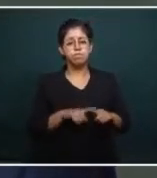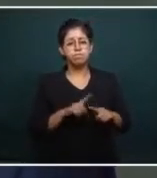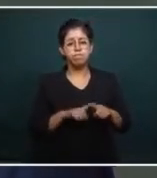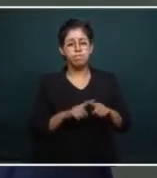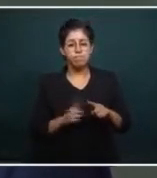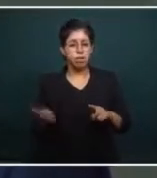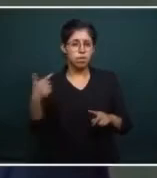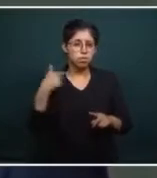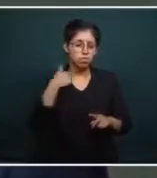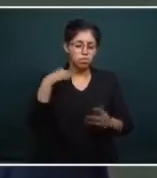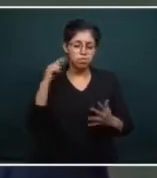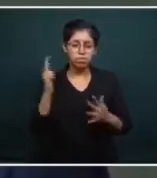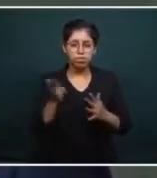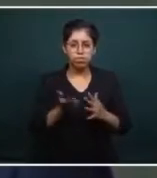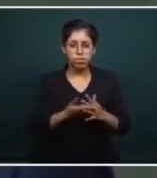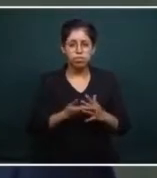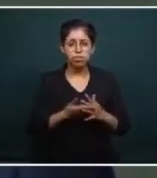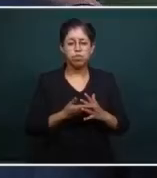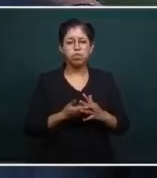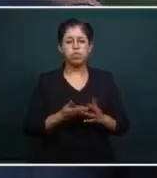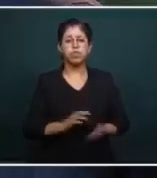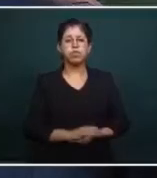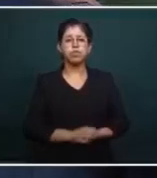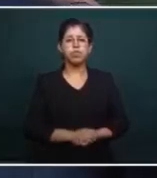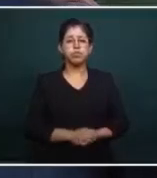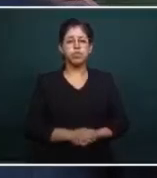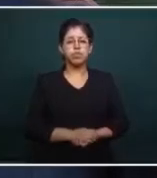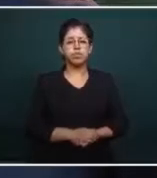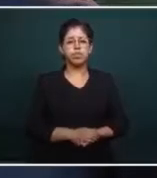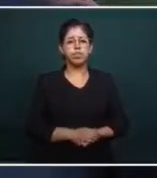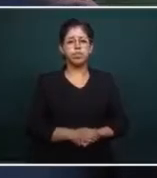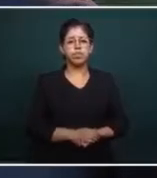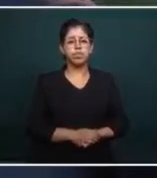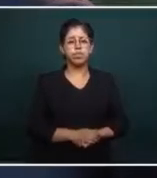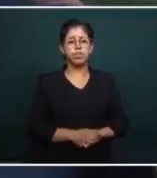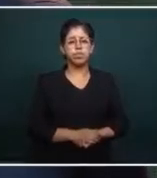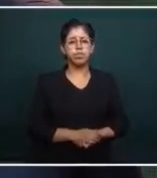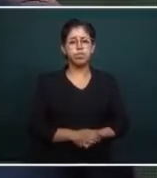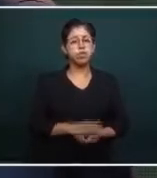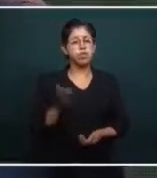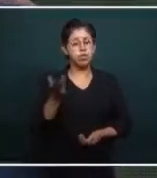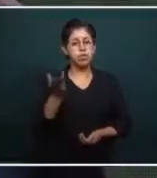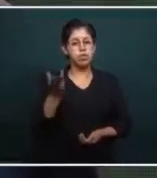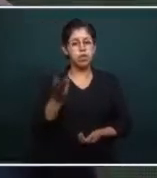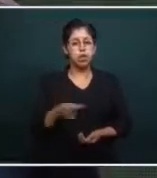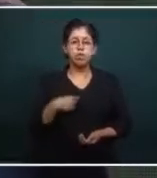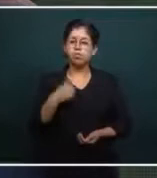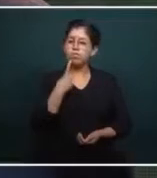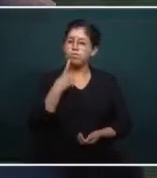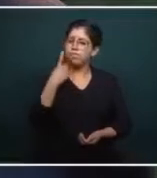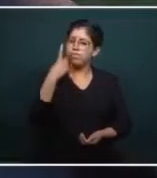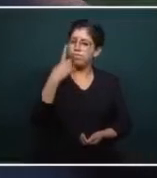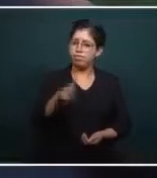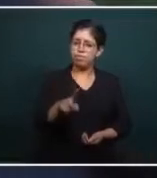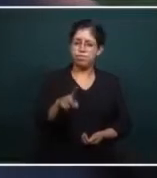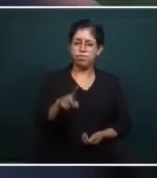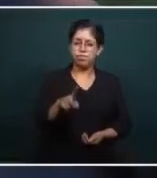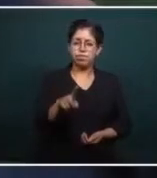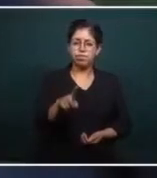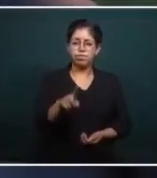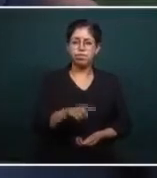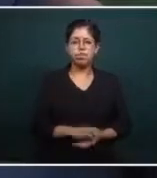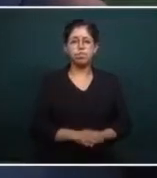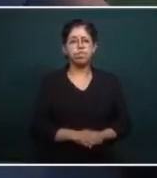actos these de acts crimen of crime, y se va a hacer la acusación and we are going to make